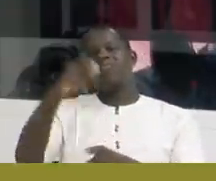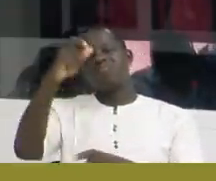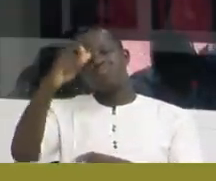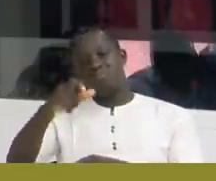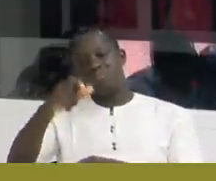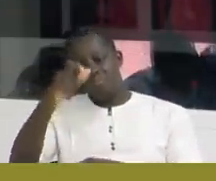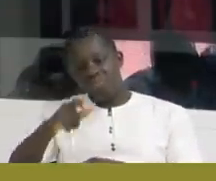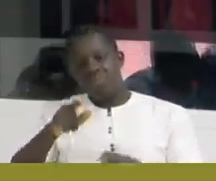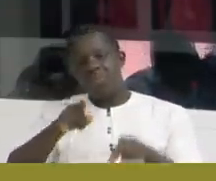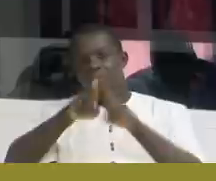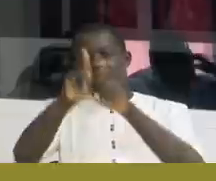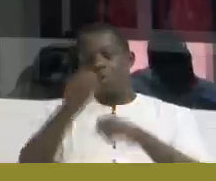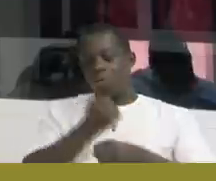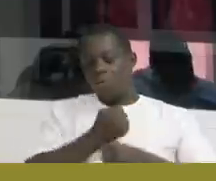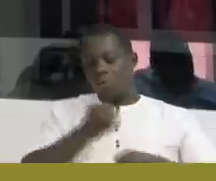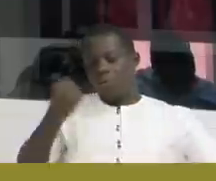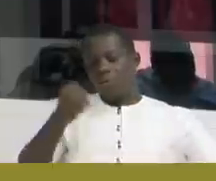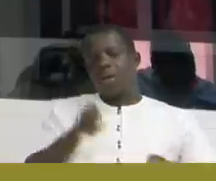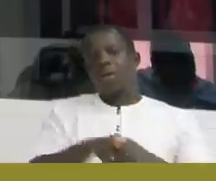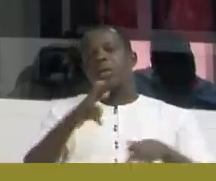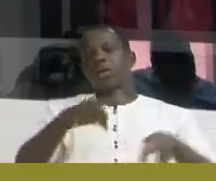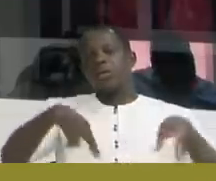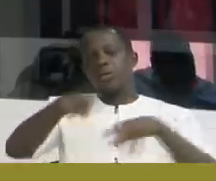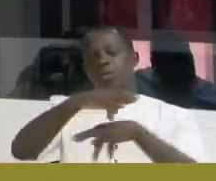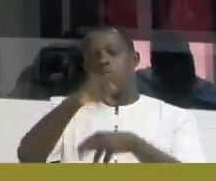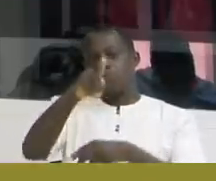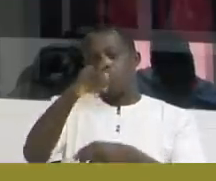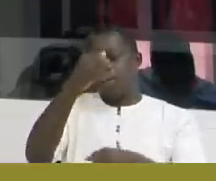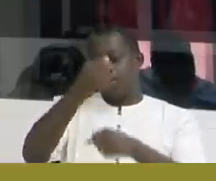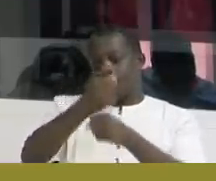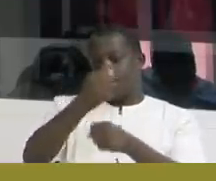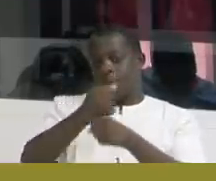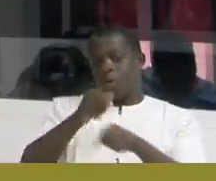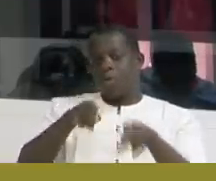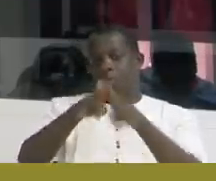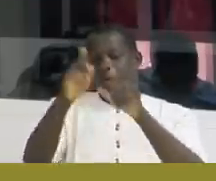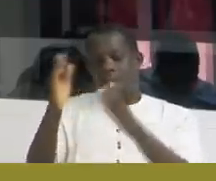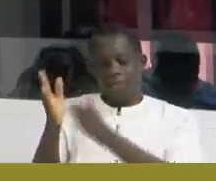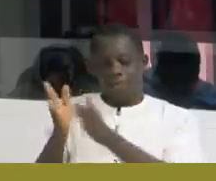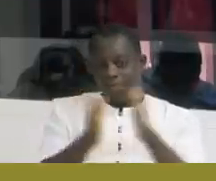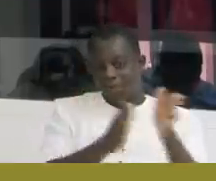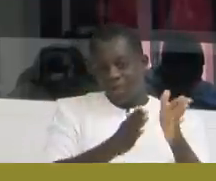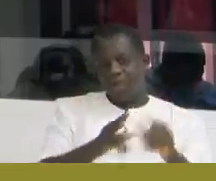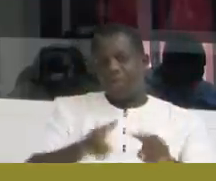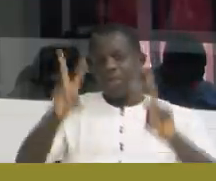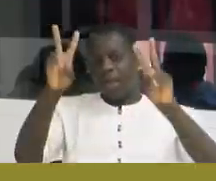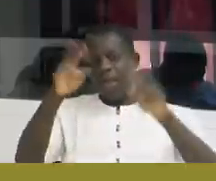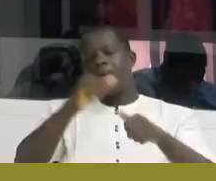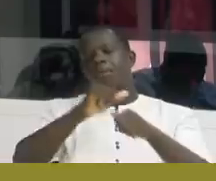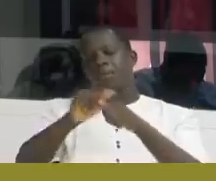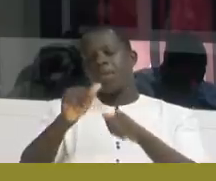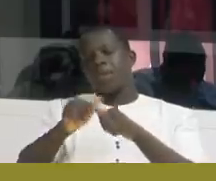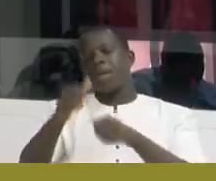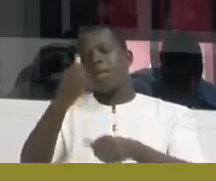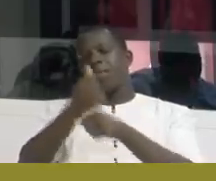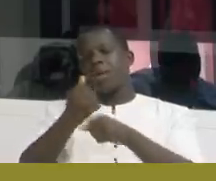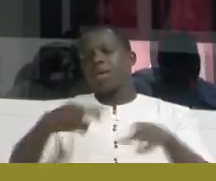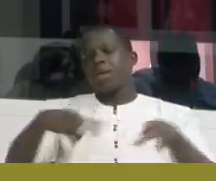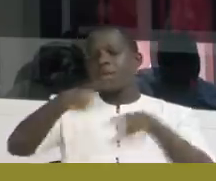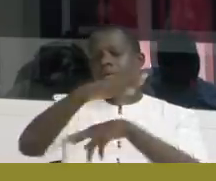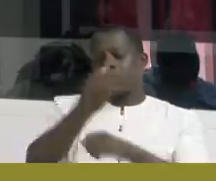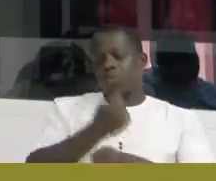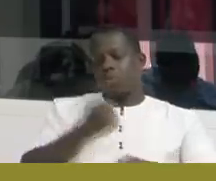and he had returned. You made an effort with Jammeh to have him disarmed or to have him stripped of those weapons, didn't you? No,